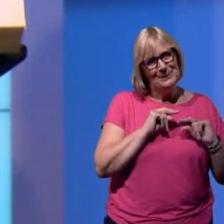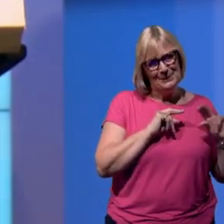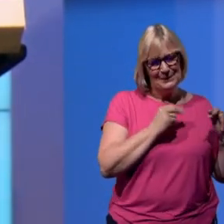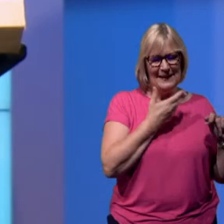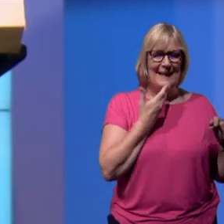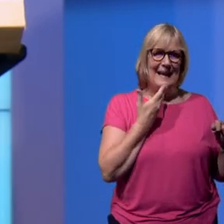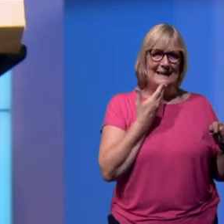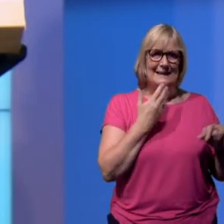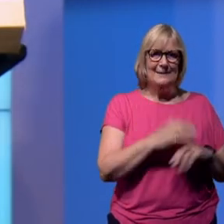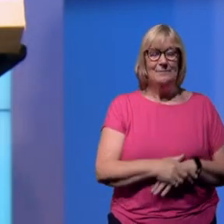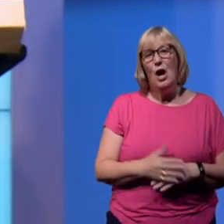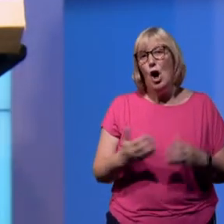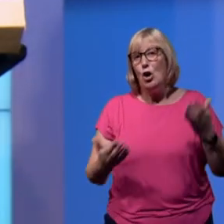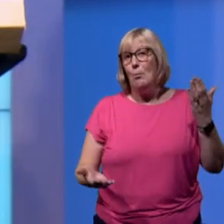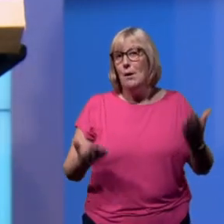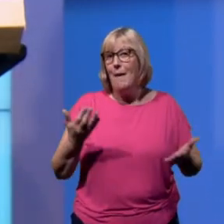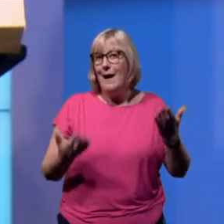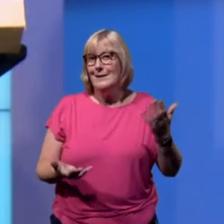How might I be compromising?